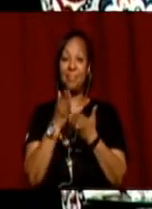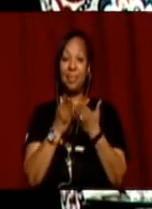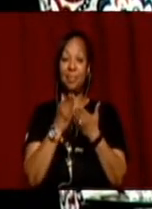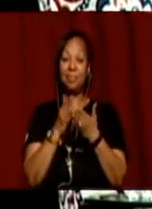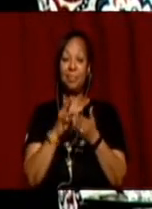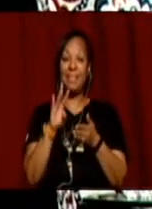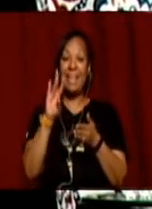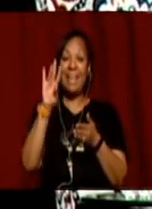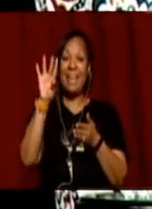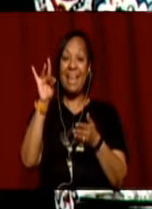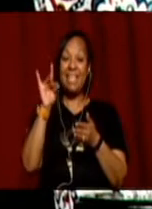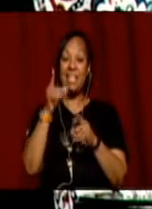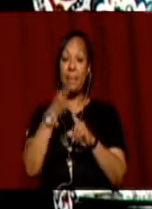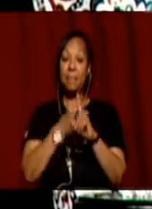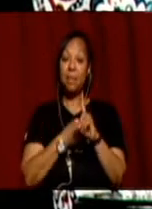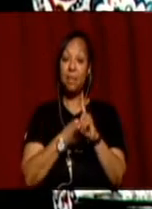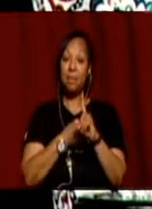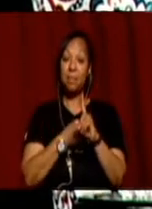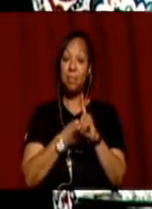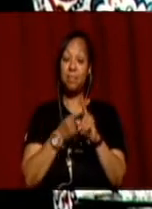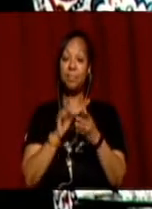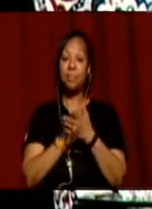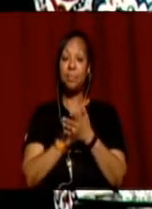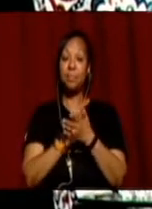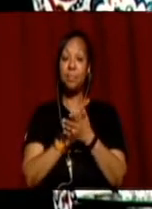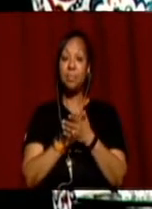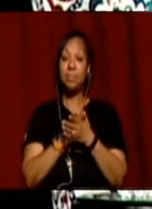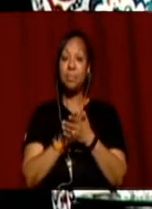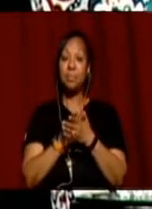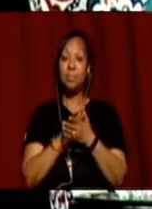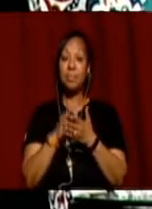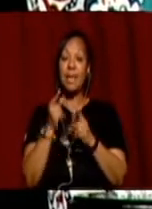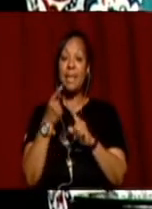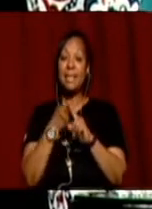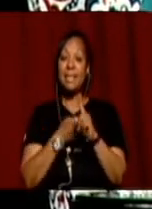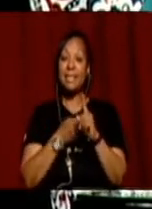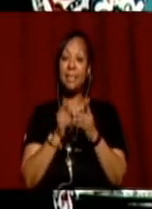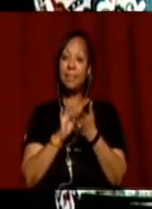least 18 months before we had a vaccine. Some